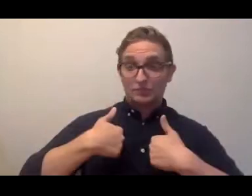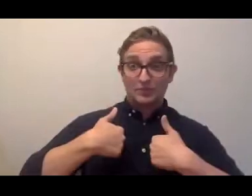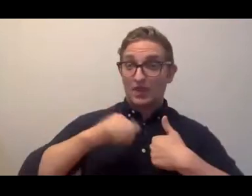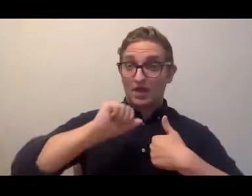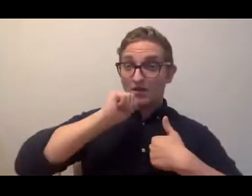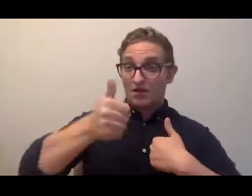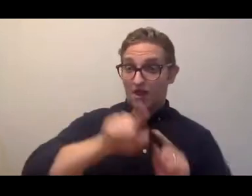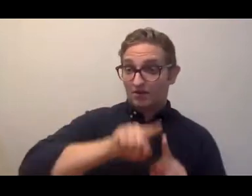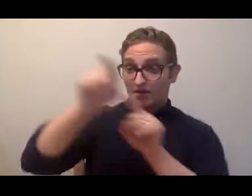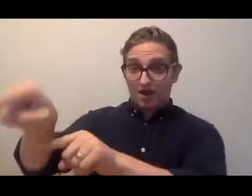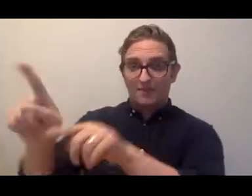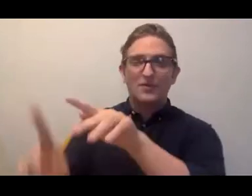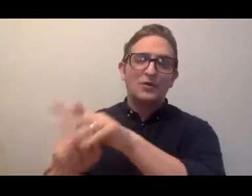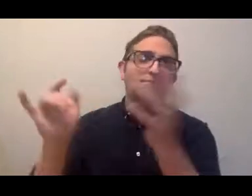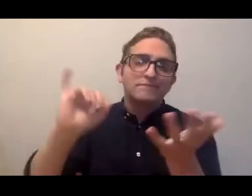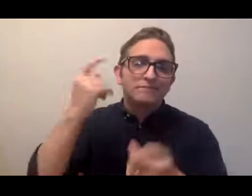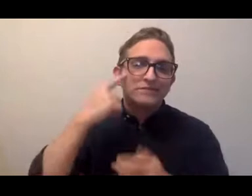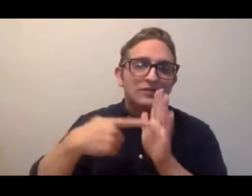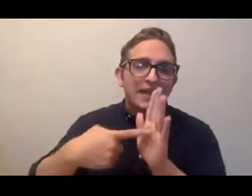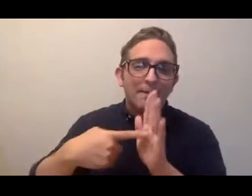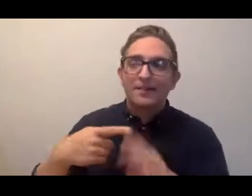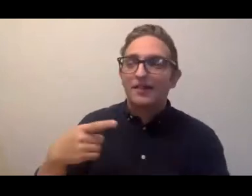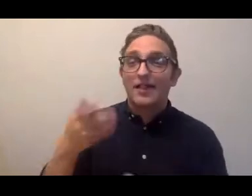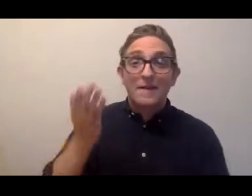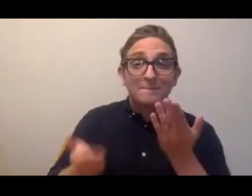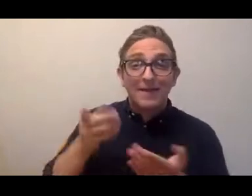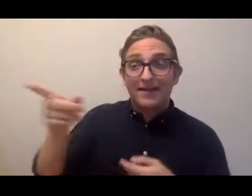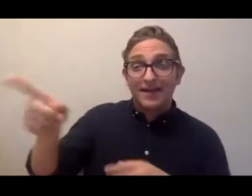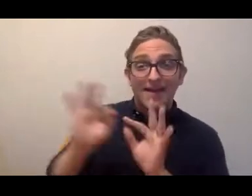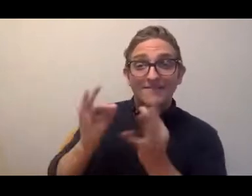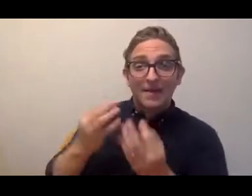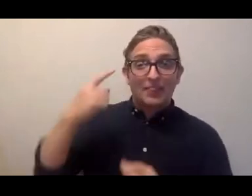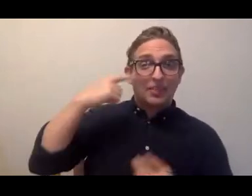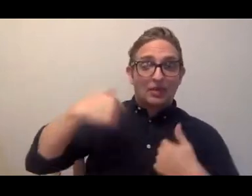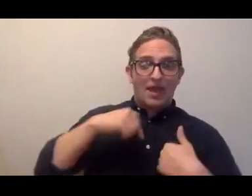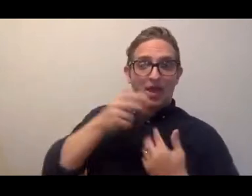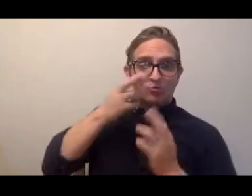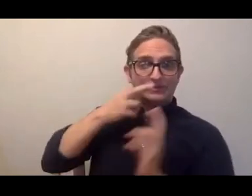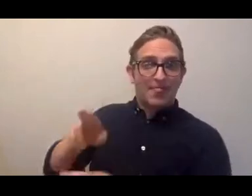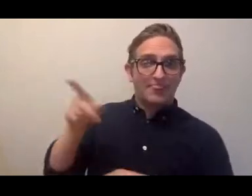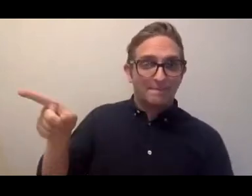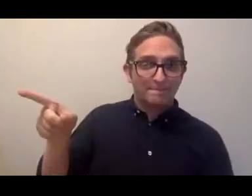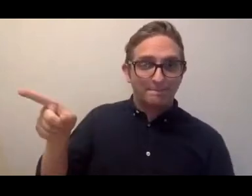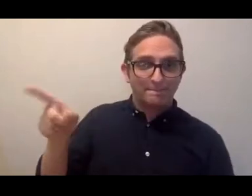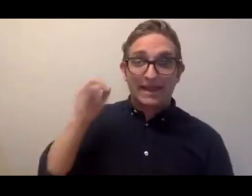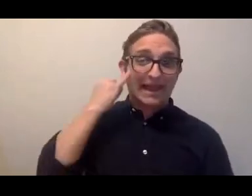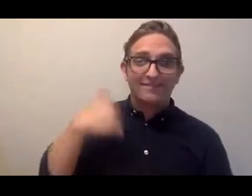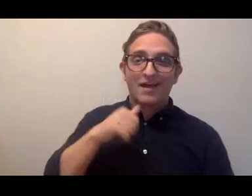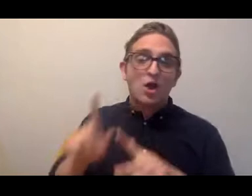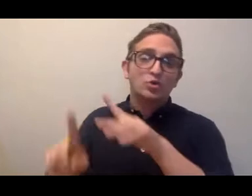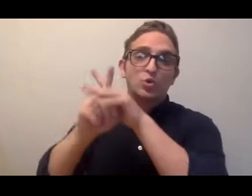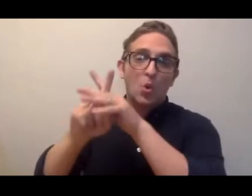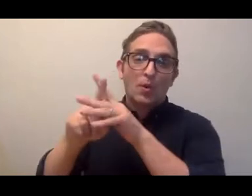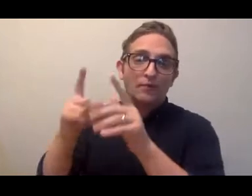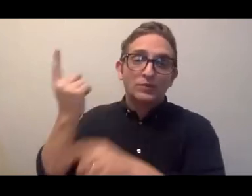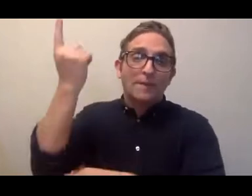make a certain, a cousin or a brother or sister feel this way, like I don't respect family. And I have to just